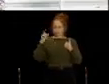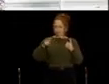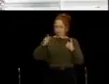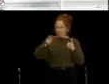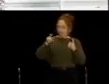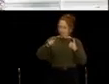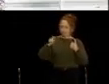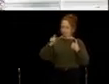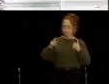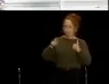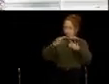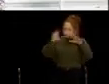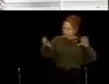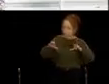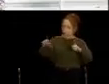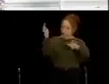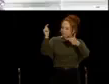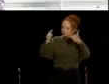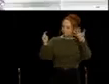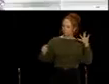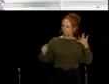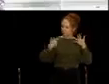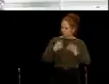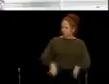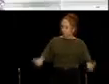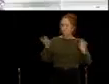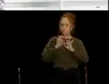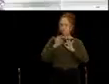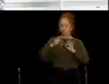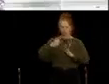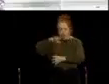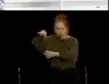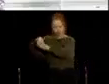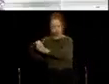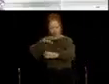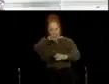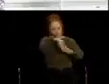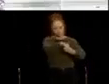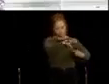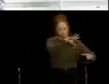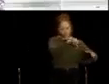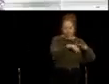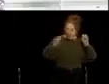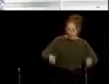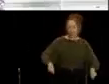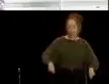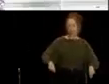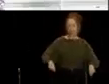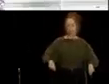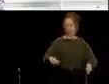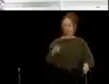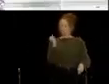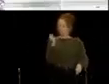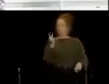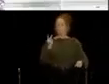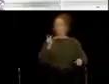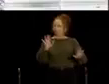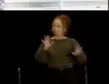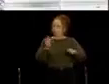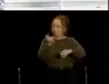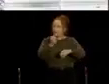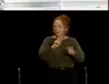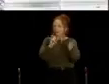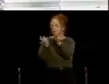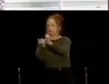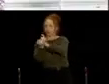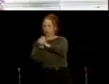entered, that I belonged there. And then when I turned 12, things sort of shifted, because there was this kid whose name